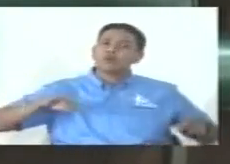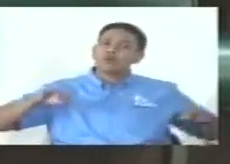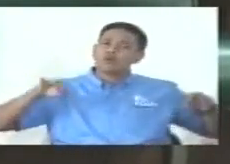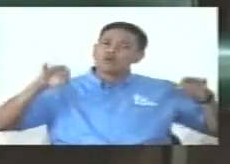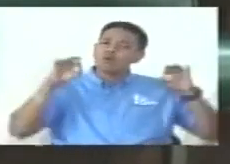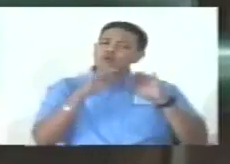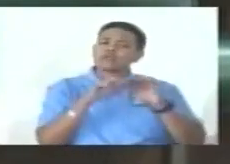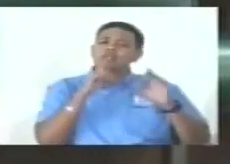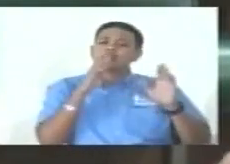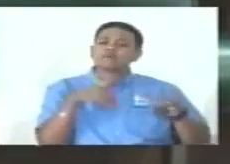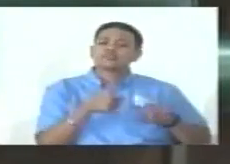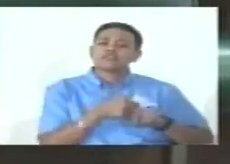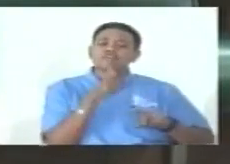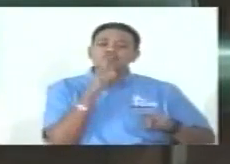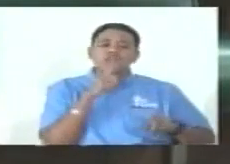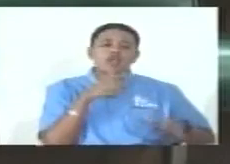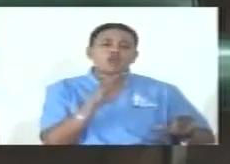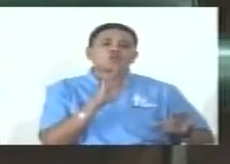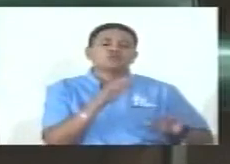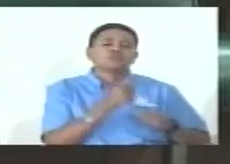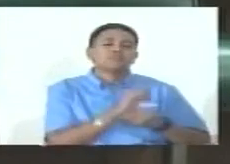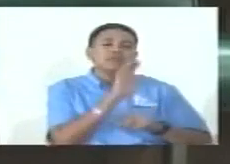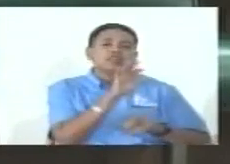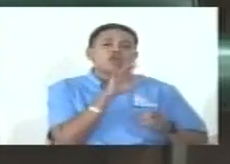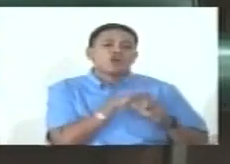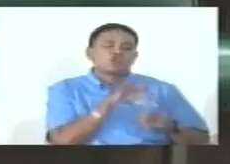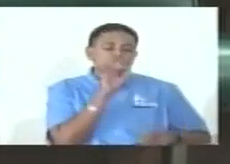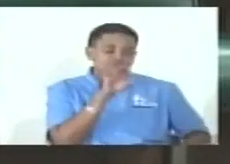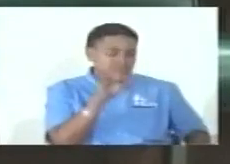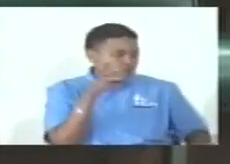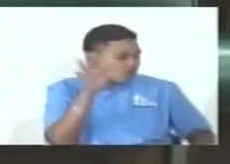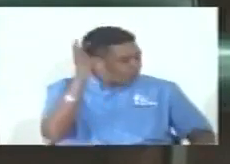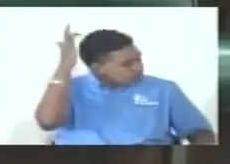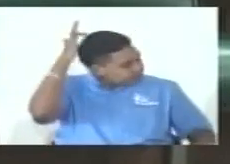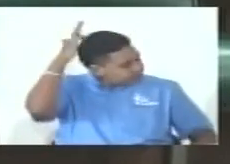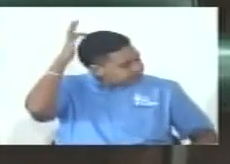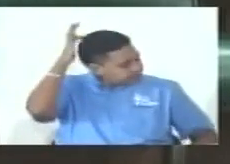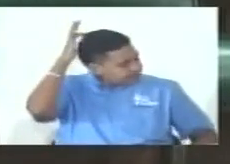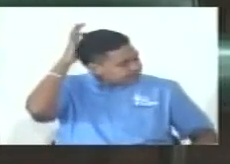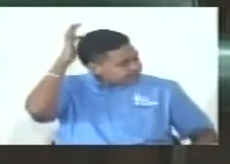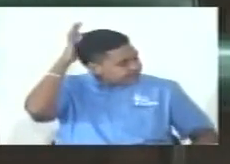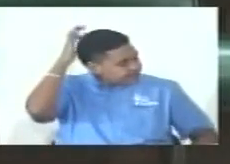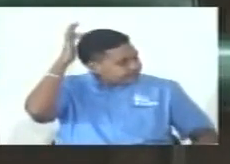that persons were allowed to make their contribution.